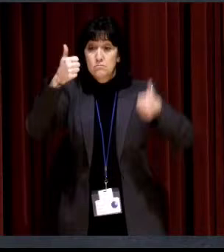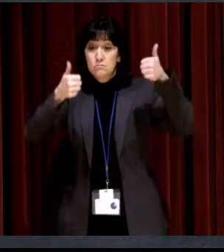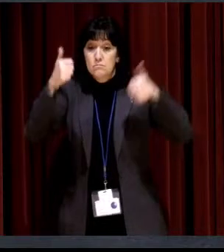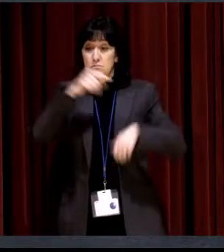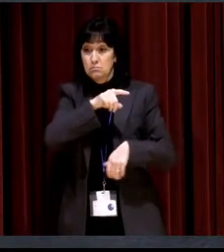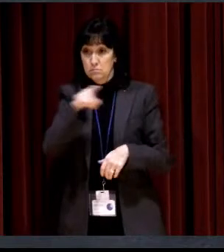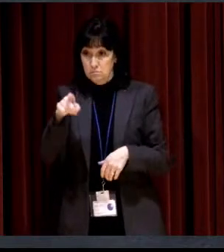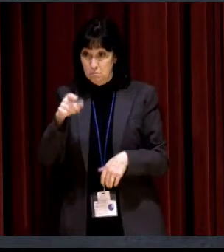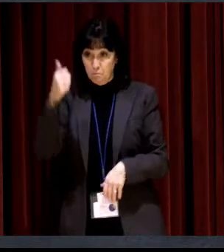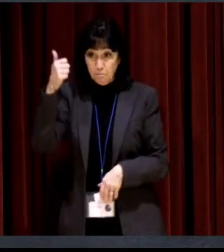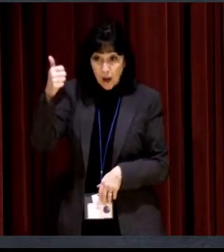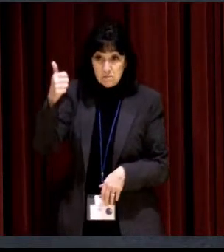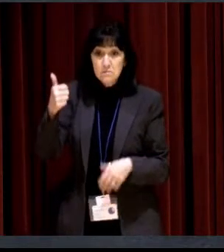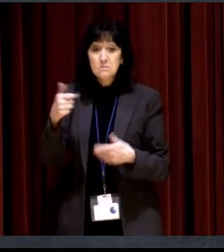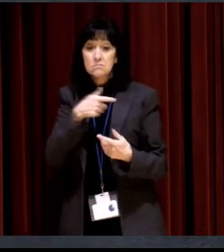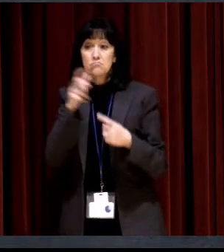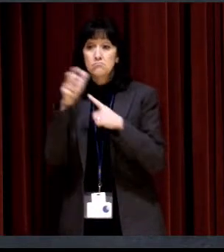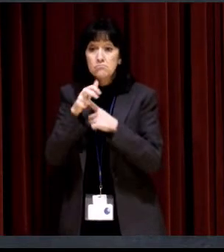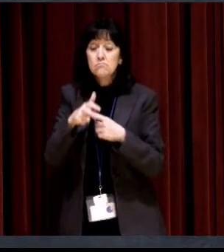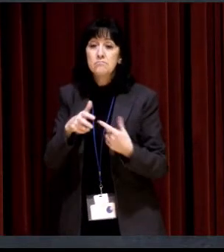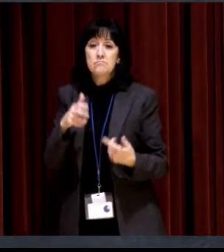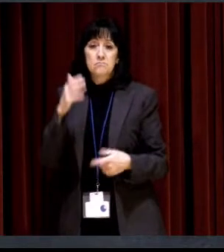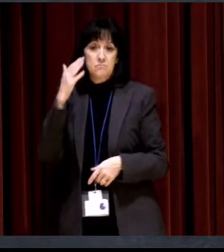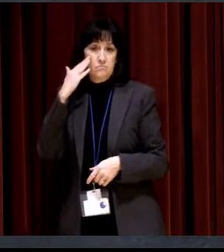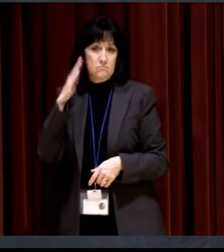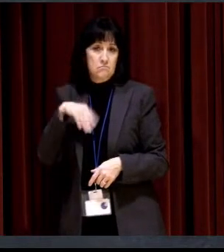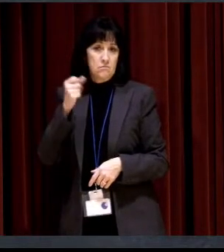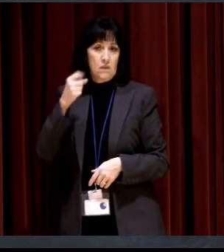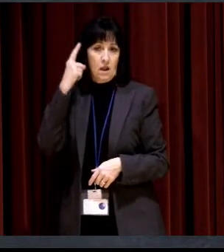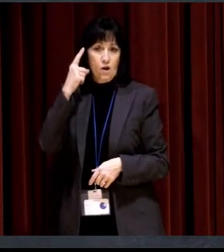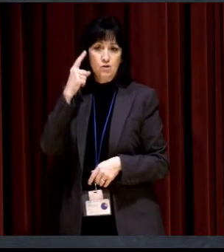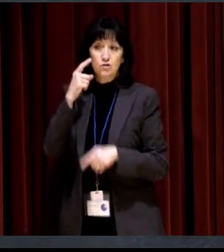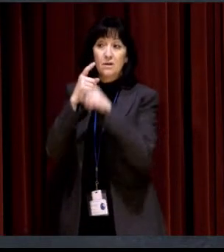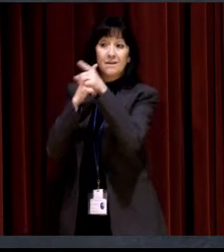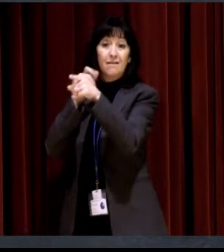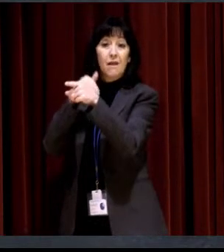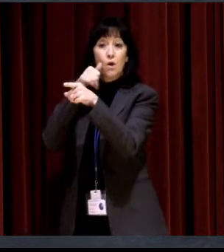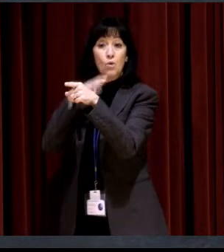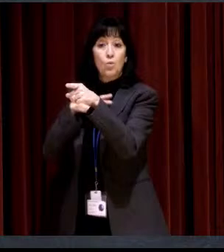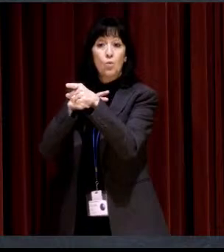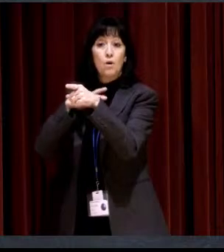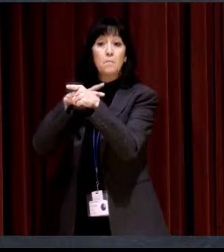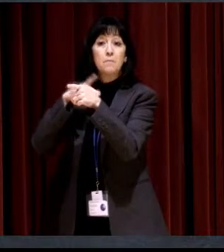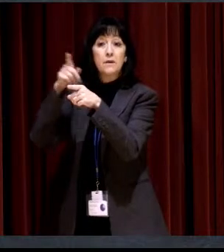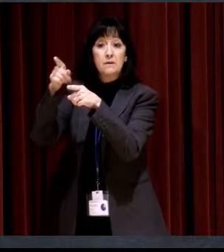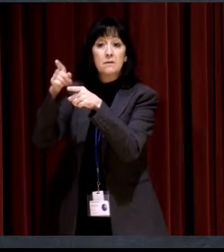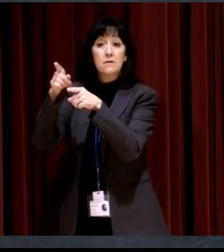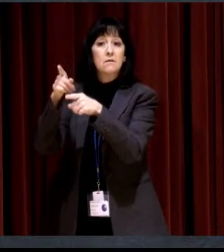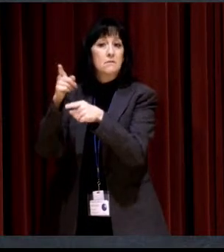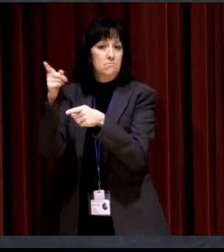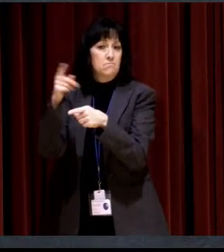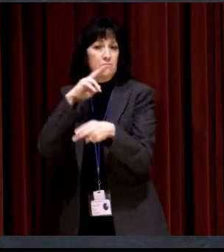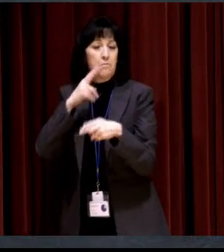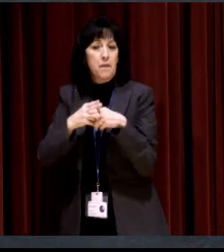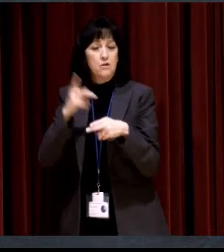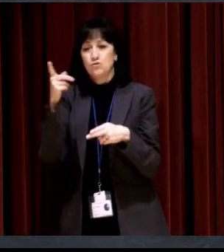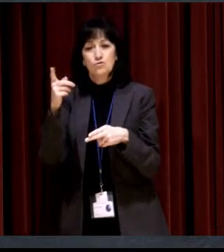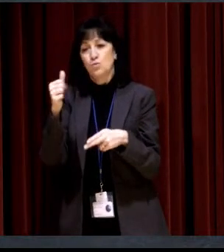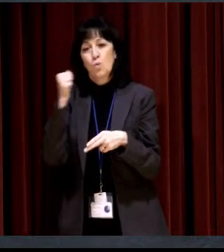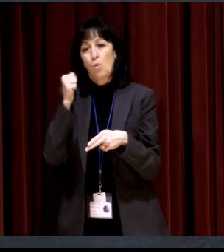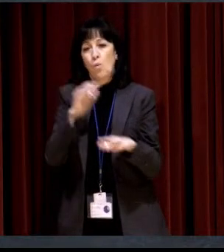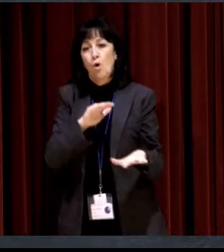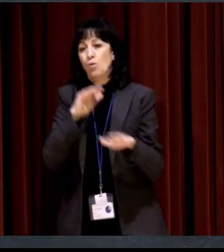the educator in the back, she didn't leave because she loved her children. Educators don't leave because they